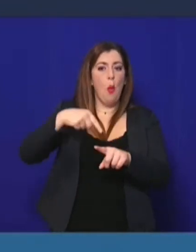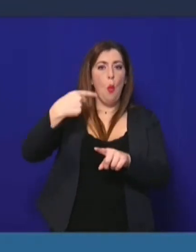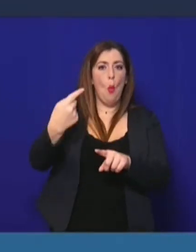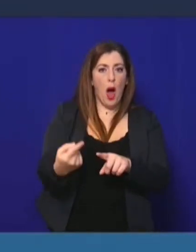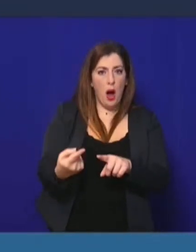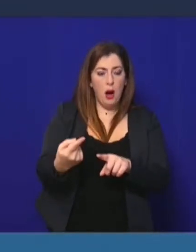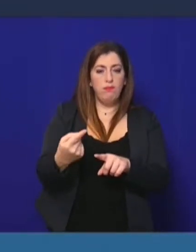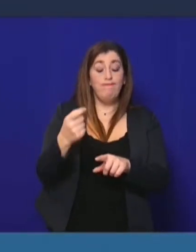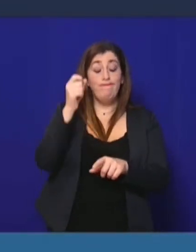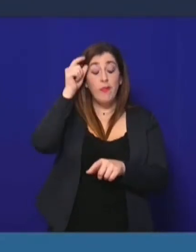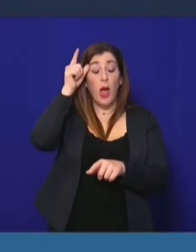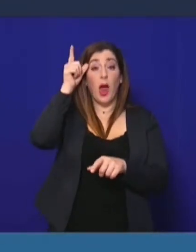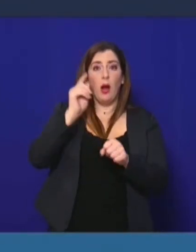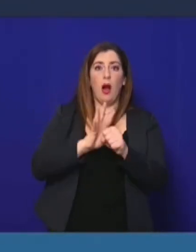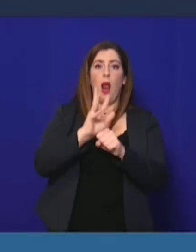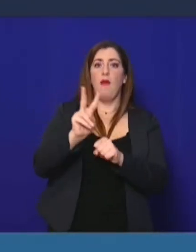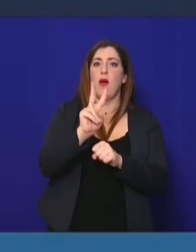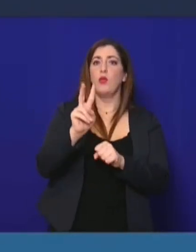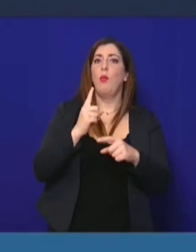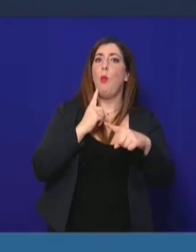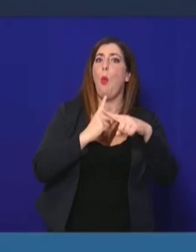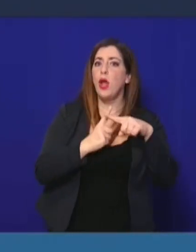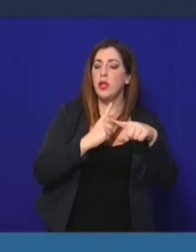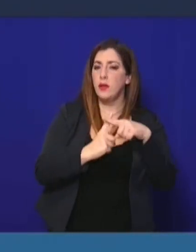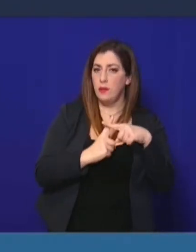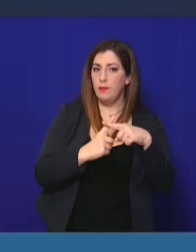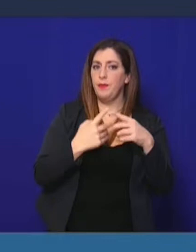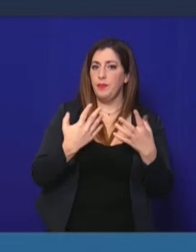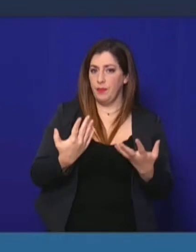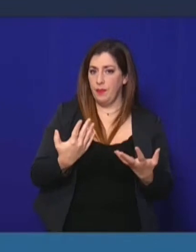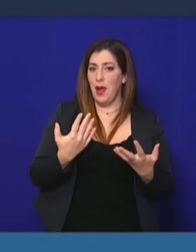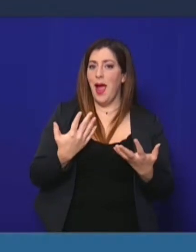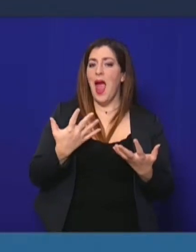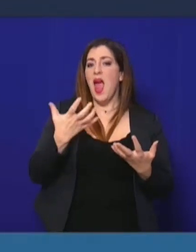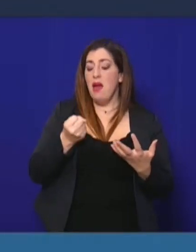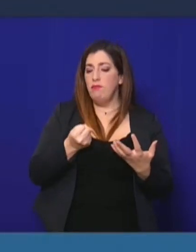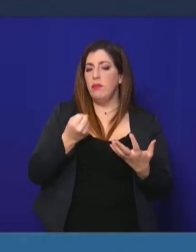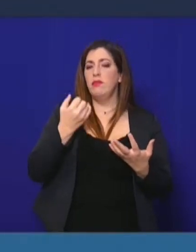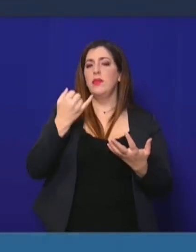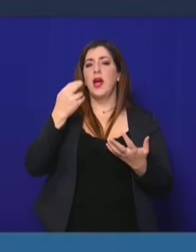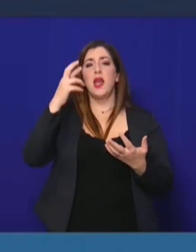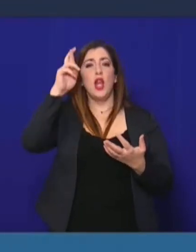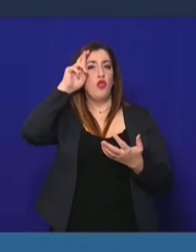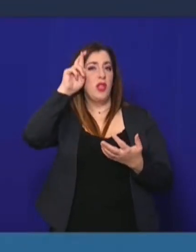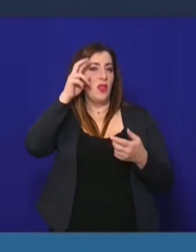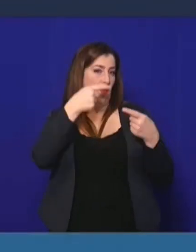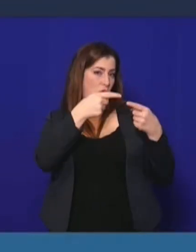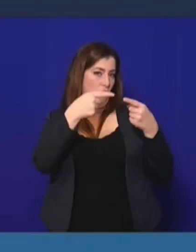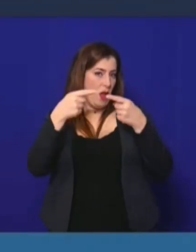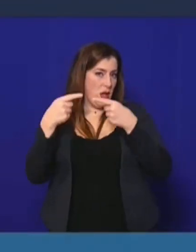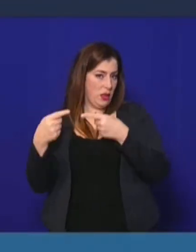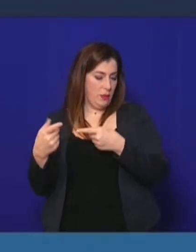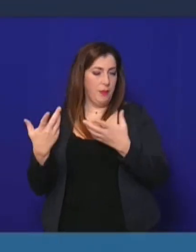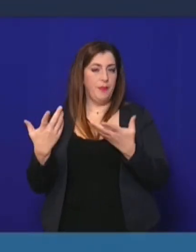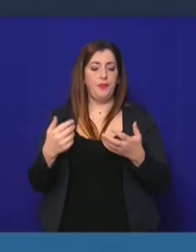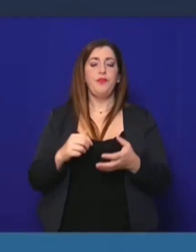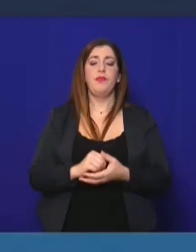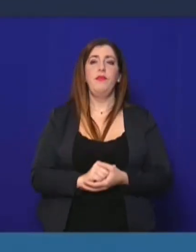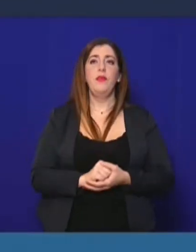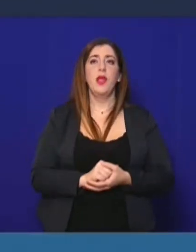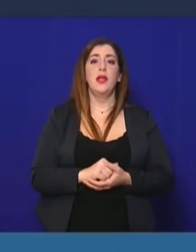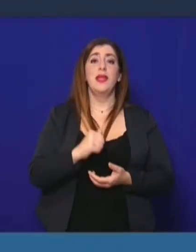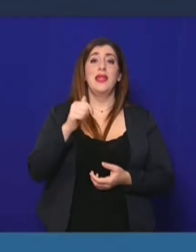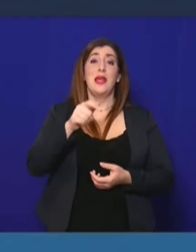aspetti. Fakkarkom naqra mela dan il-virus għandu incubation period ta' ġimagħtejn tajjeb ta' 14 days. Ġifieri